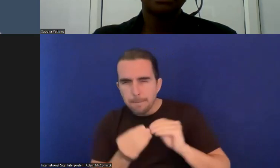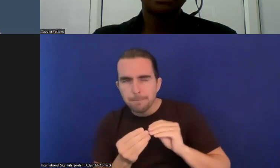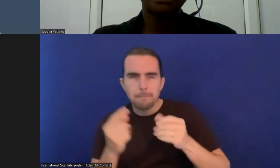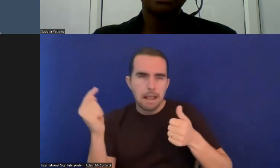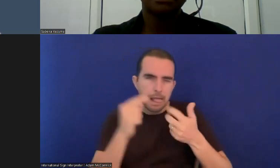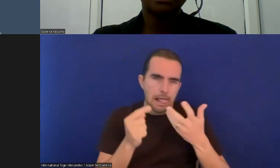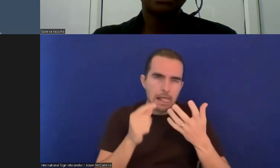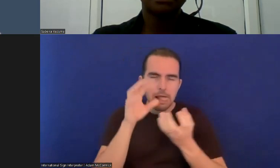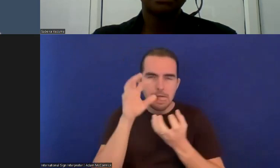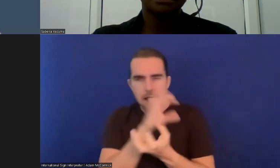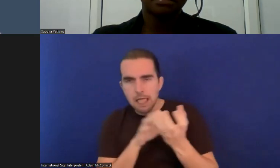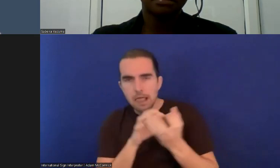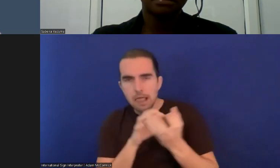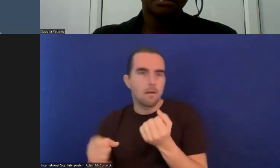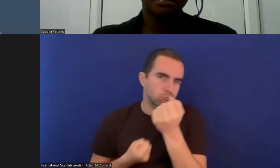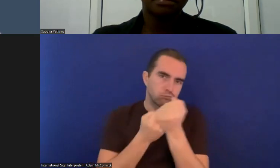Before we start, a few